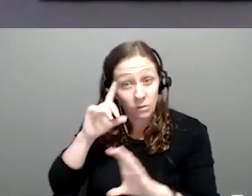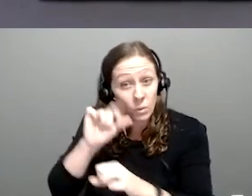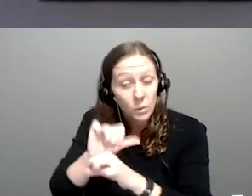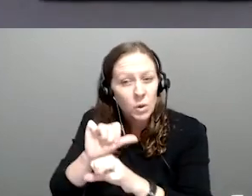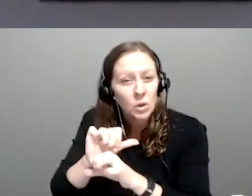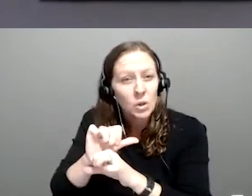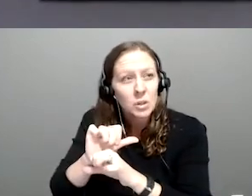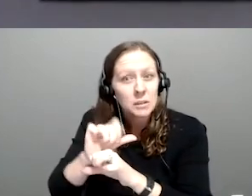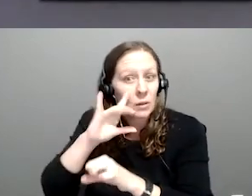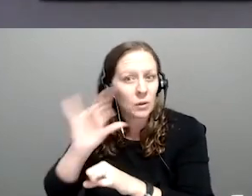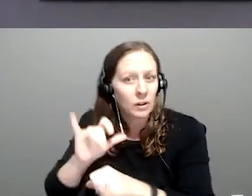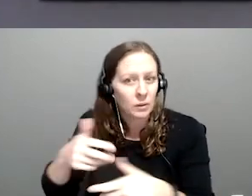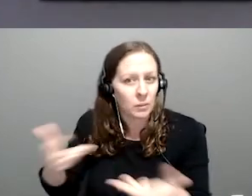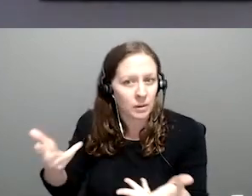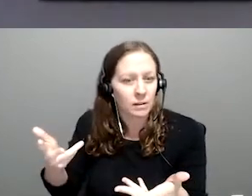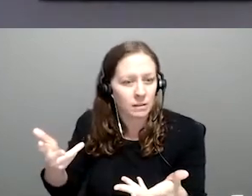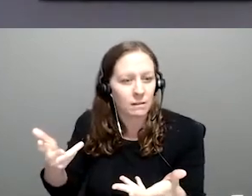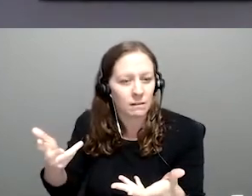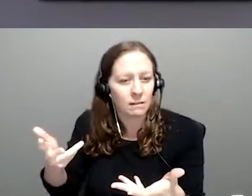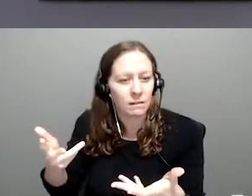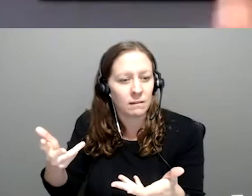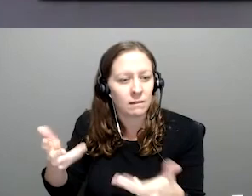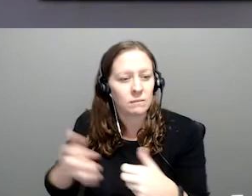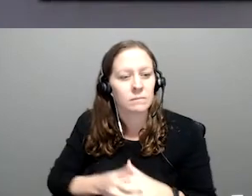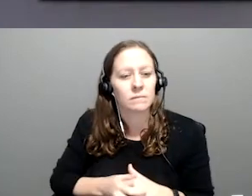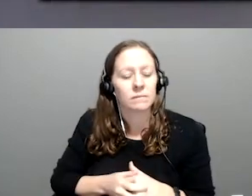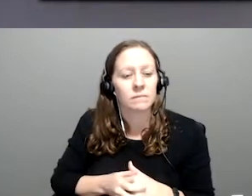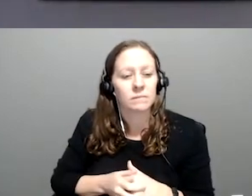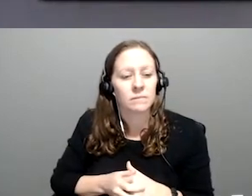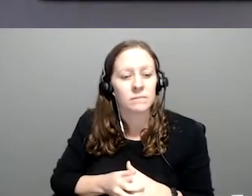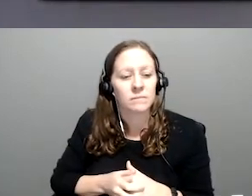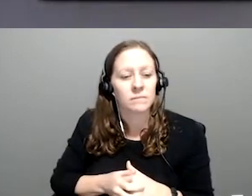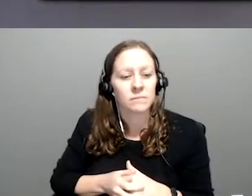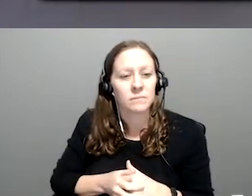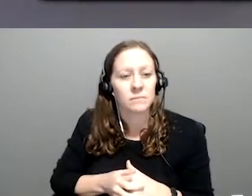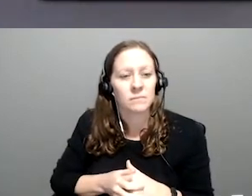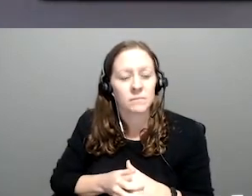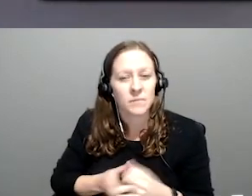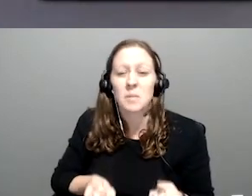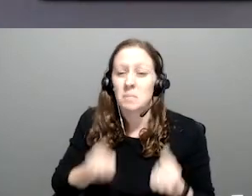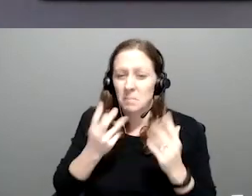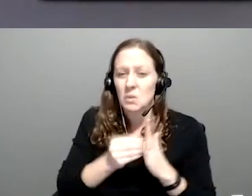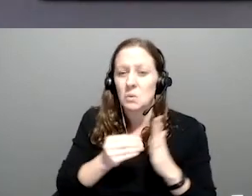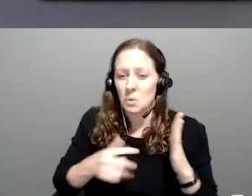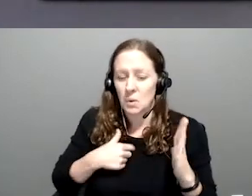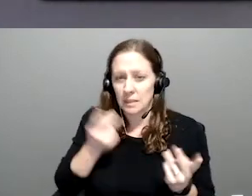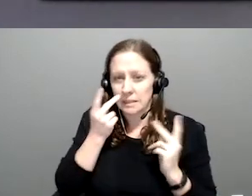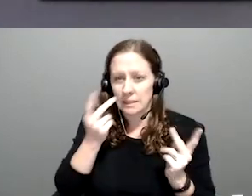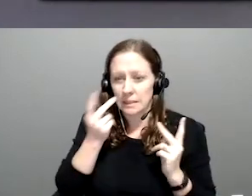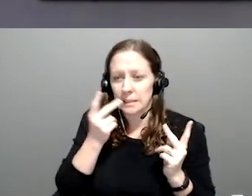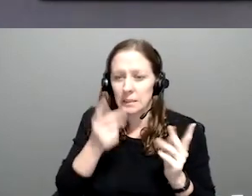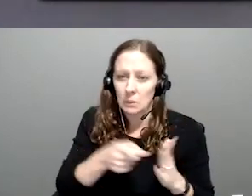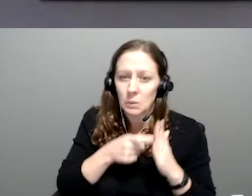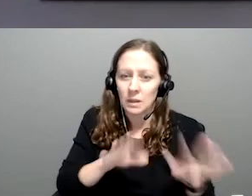would entail. And so I see a lot of students actually doing that whole process at this point with their bachelor degrees, and